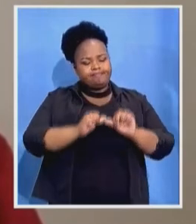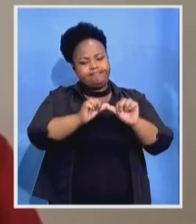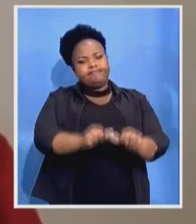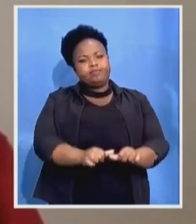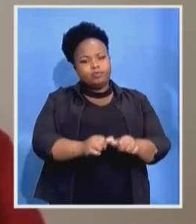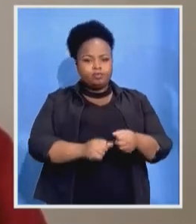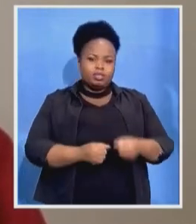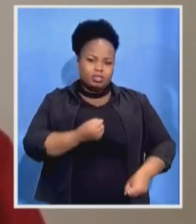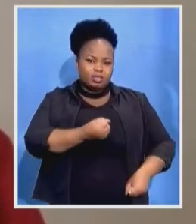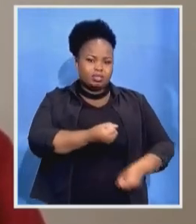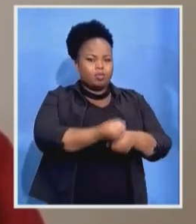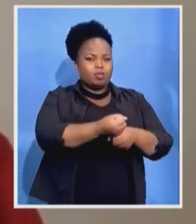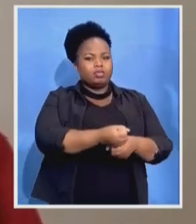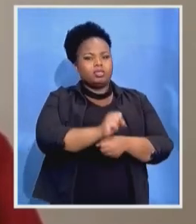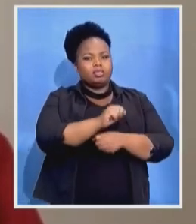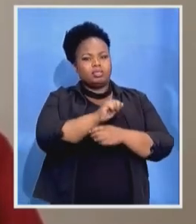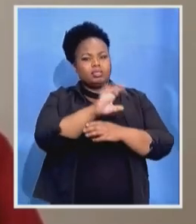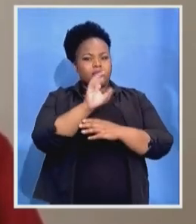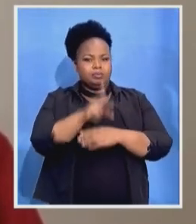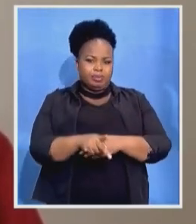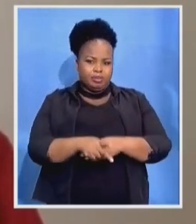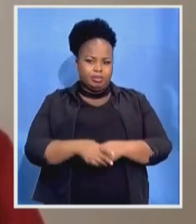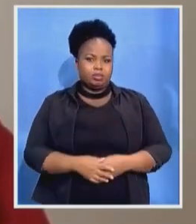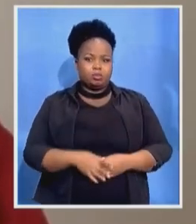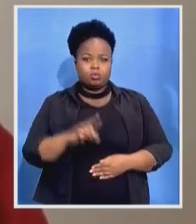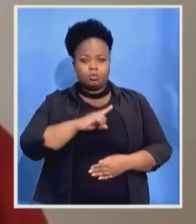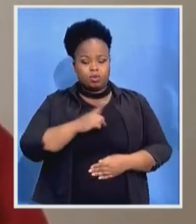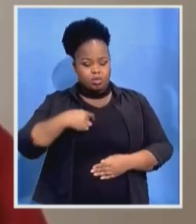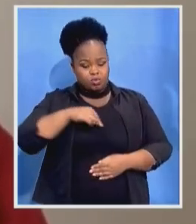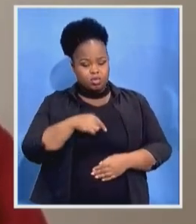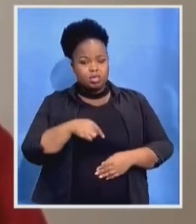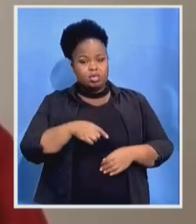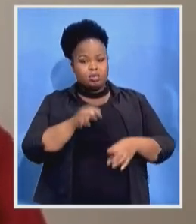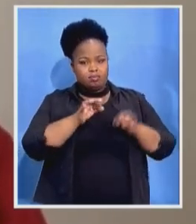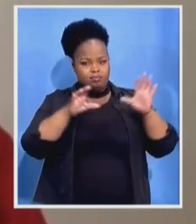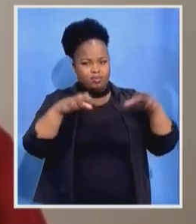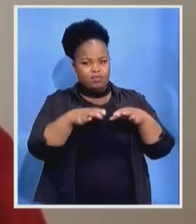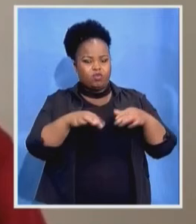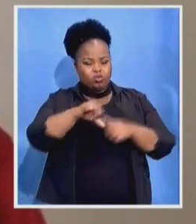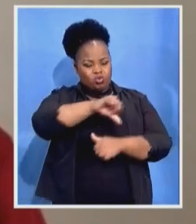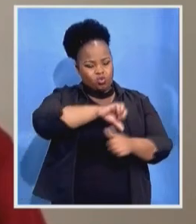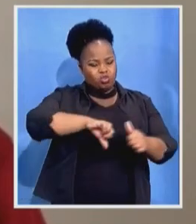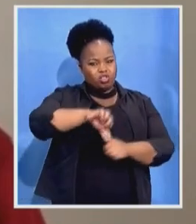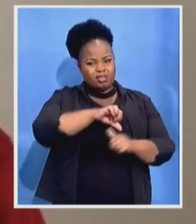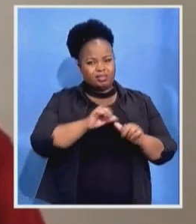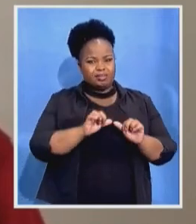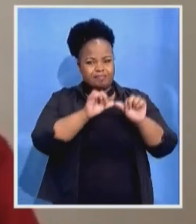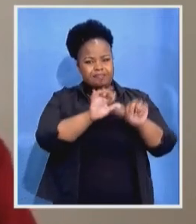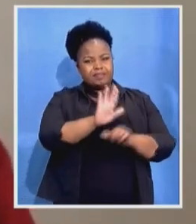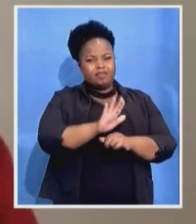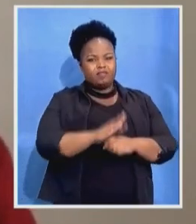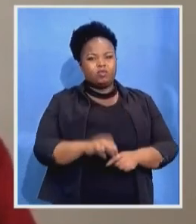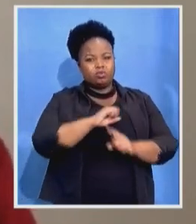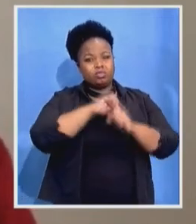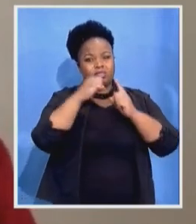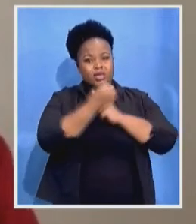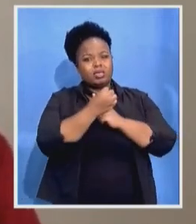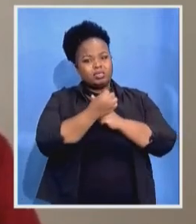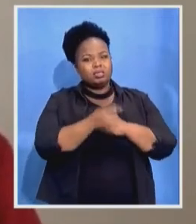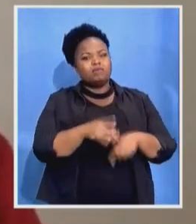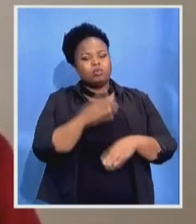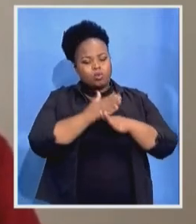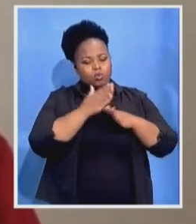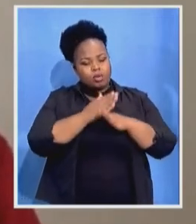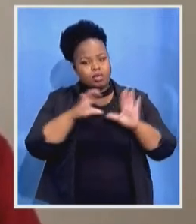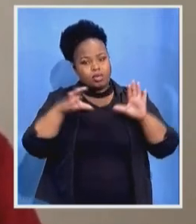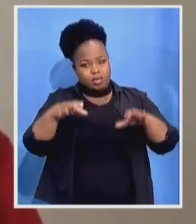Party. We are a party that stands for socialism, a party that stands for a society ruled by the working class that prioritizes the interests of